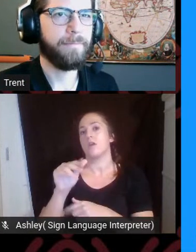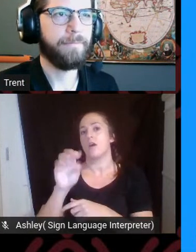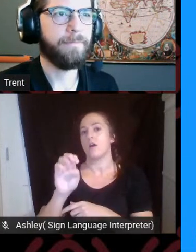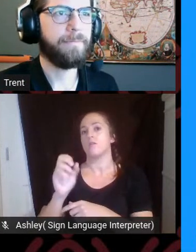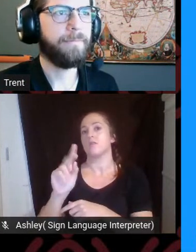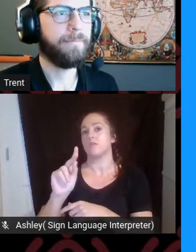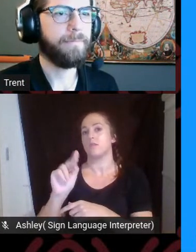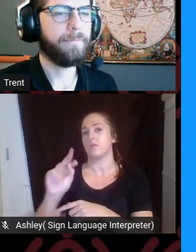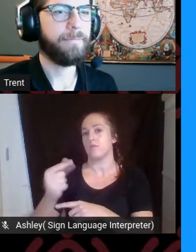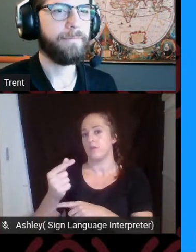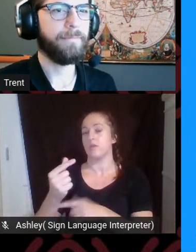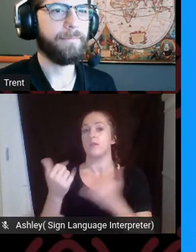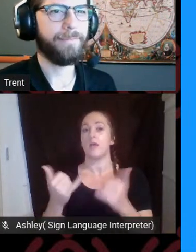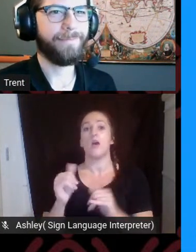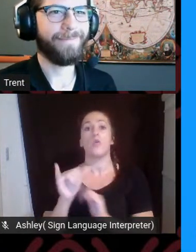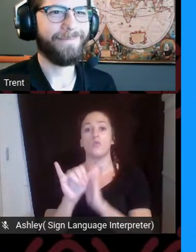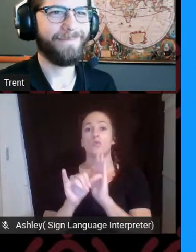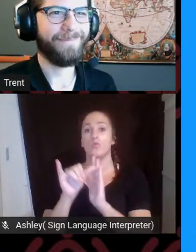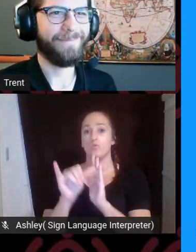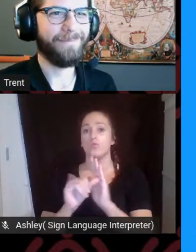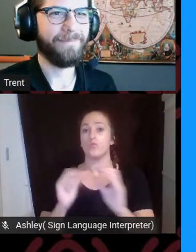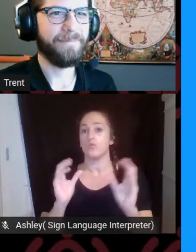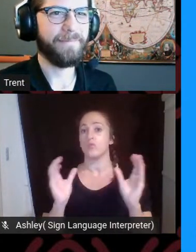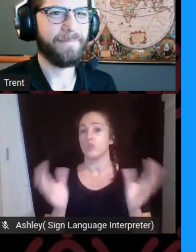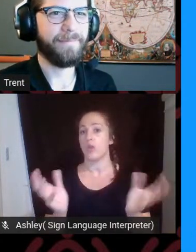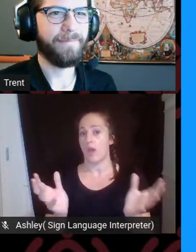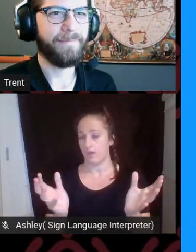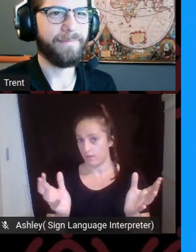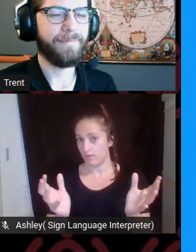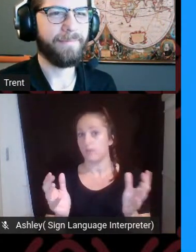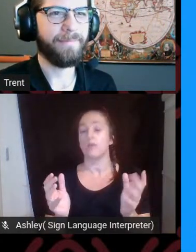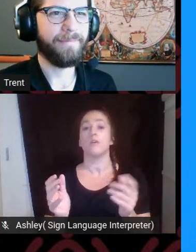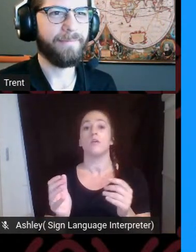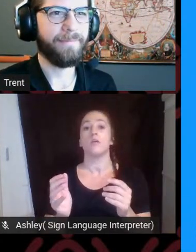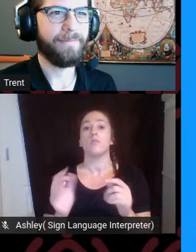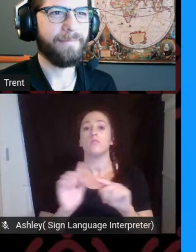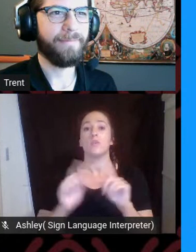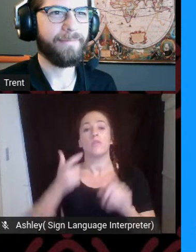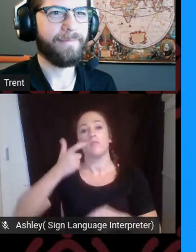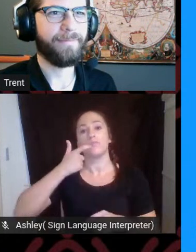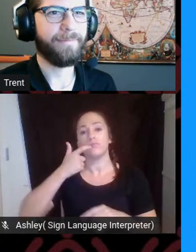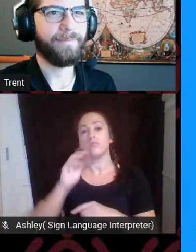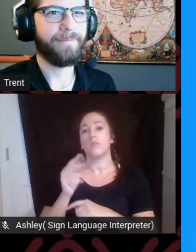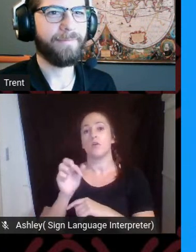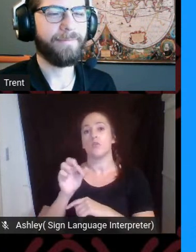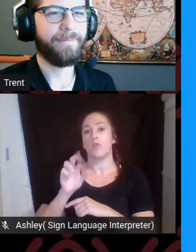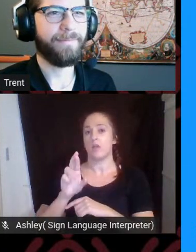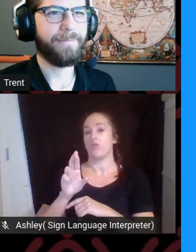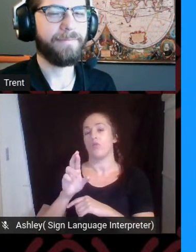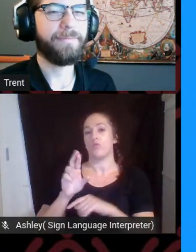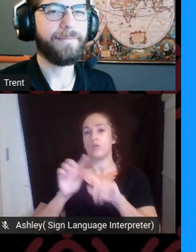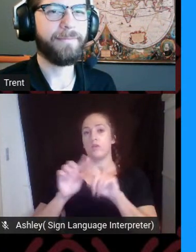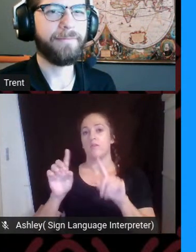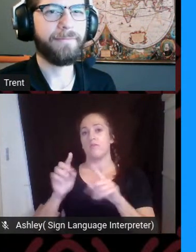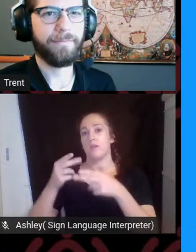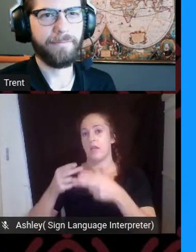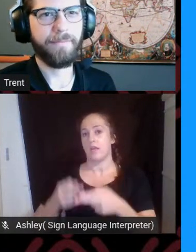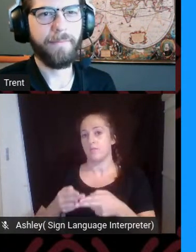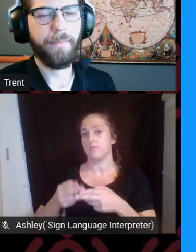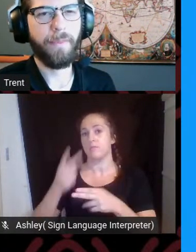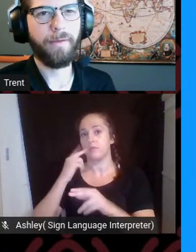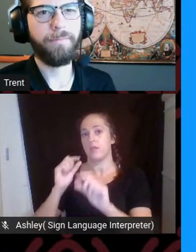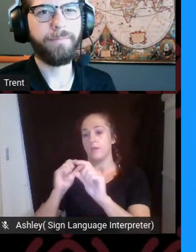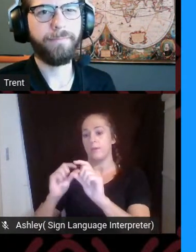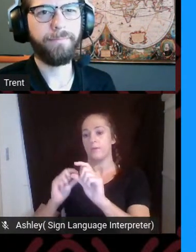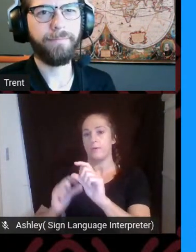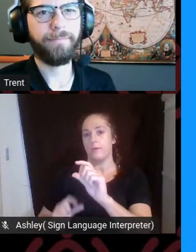on YouTube right now. We have moderators in the chat. They have the little blue wrench by their names. And the reason that we have our